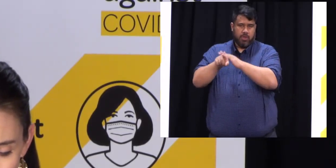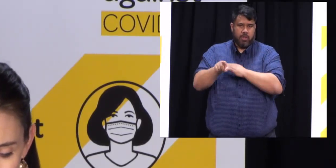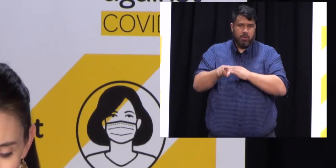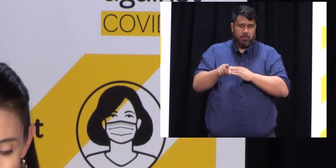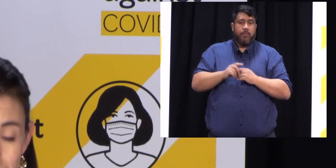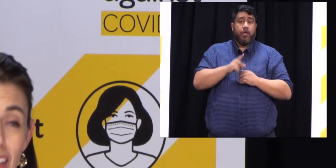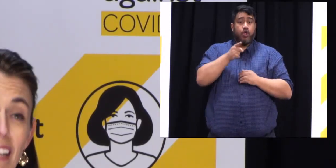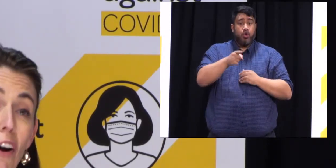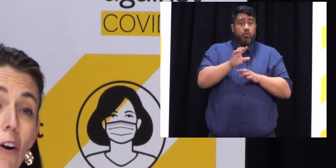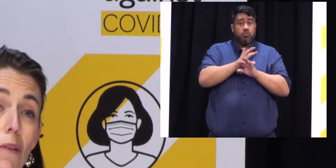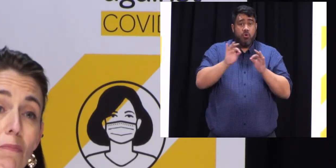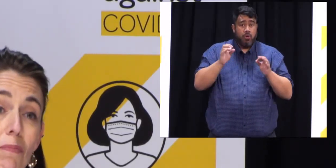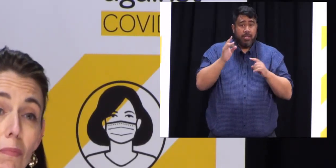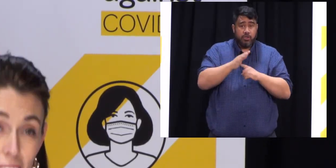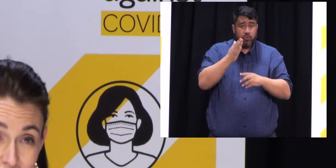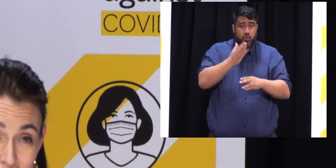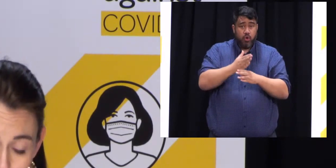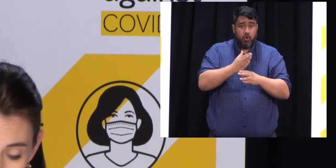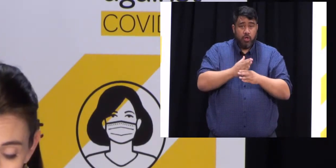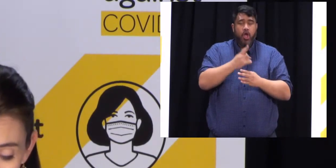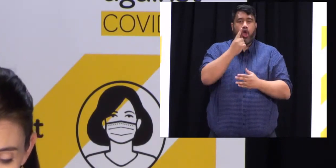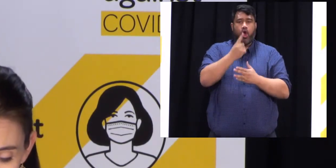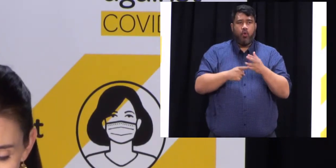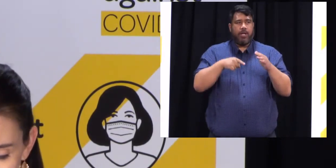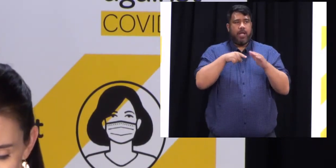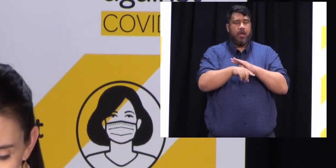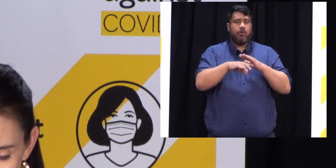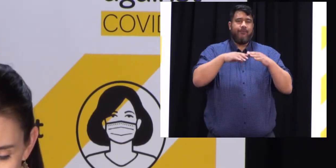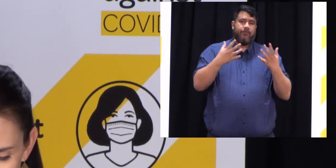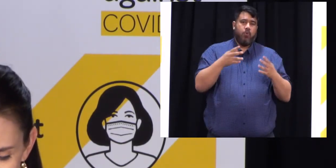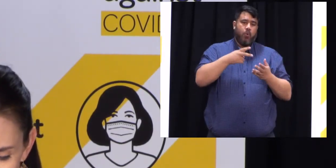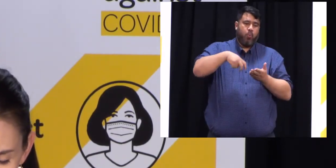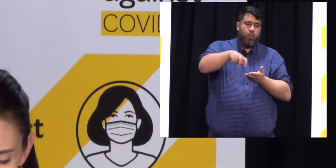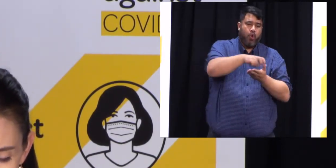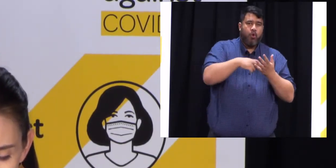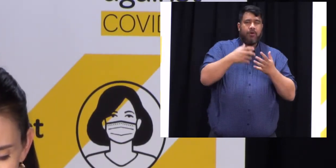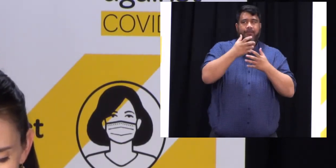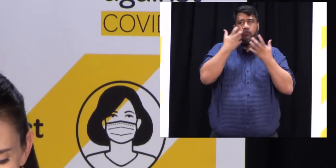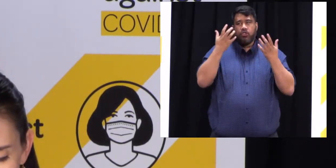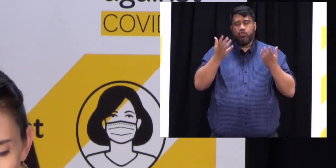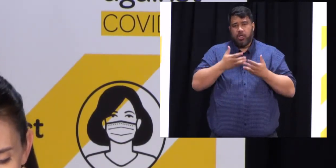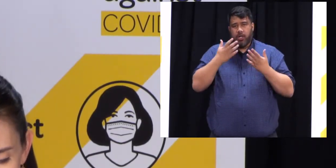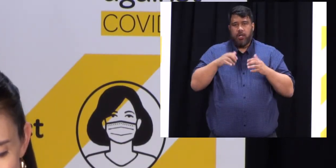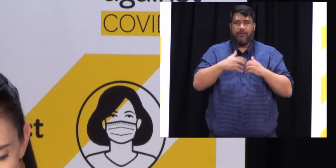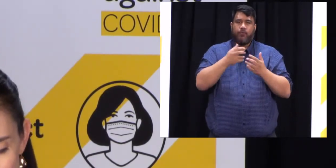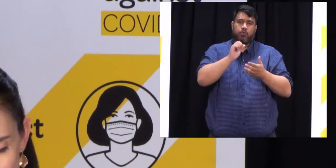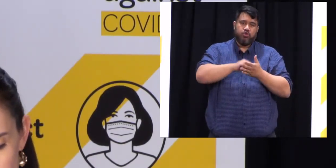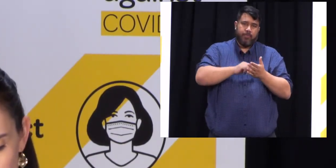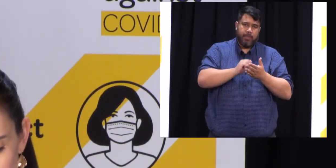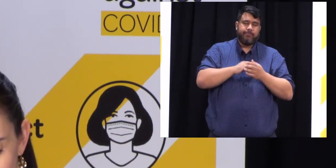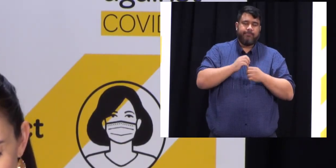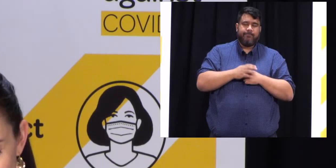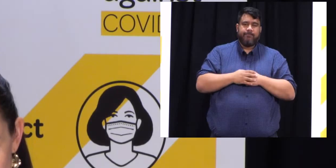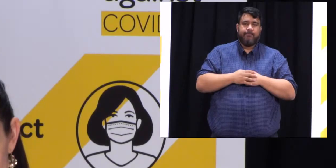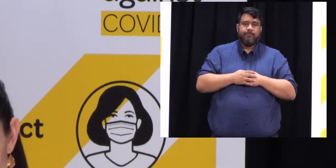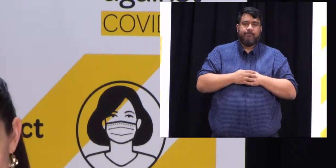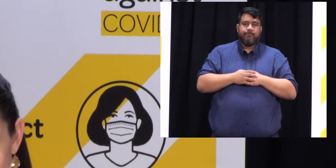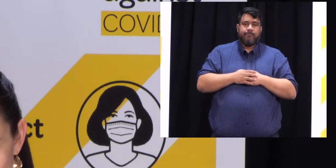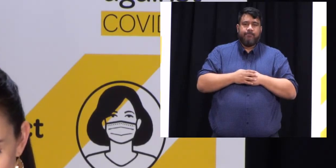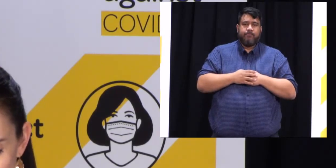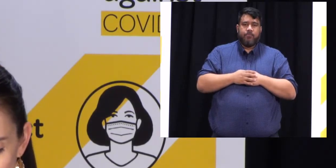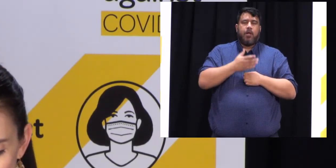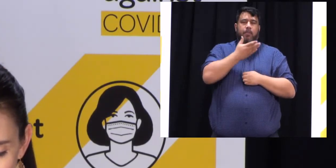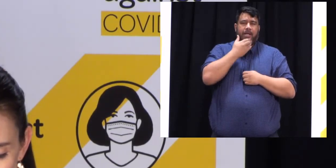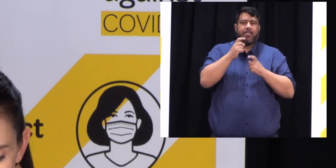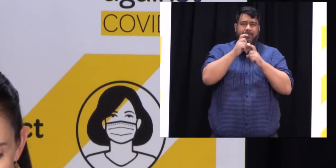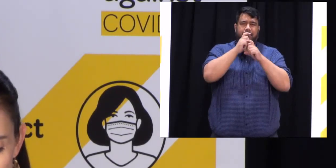air. If you leave home, please wear a mask. And do remember, there are some people in our disabled